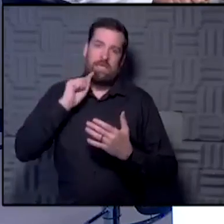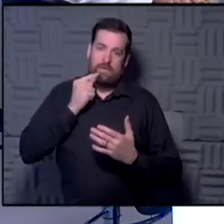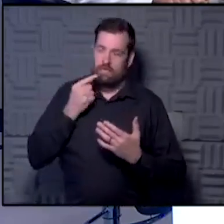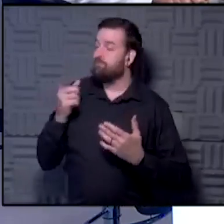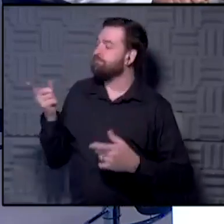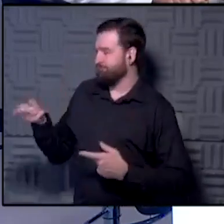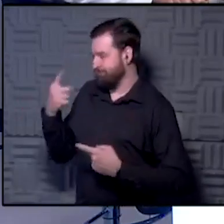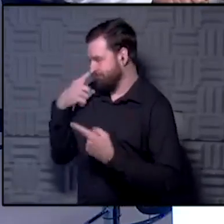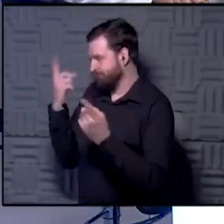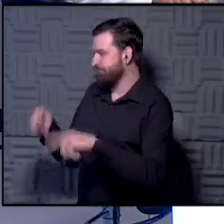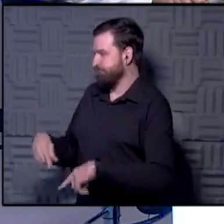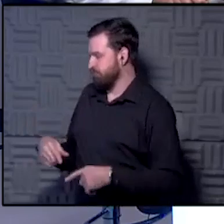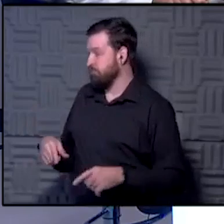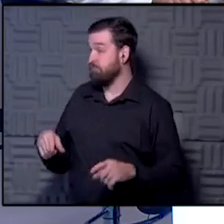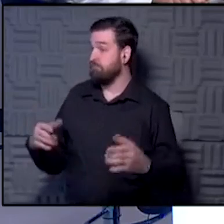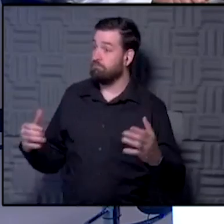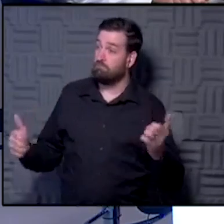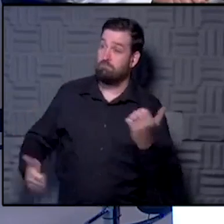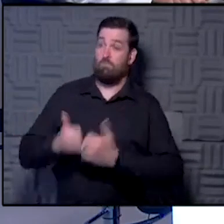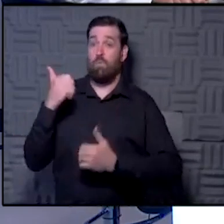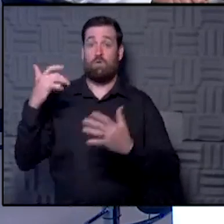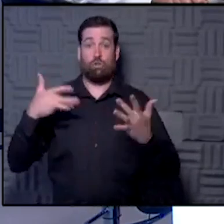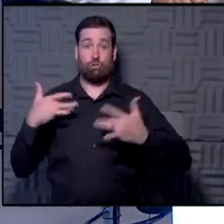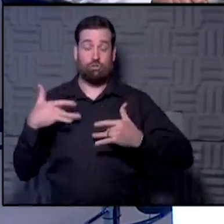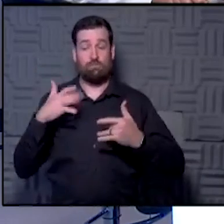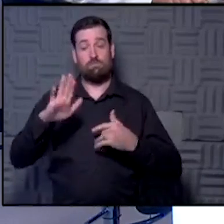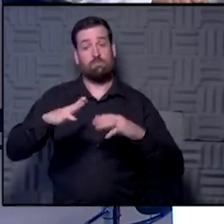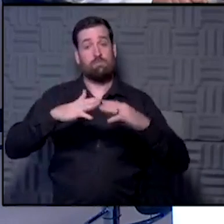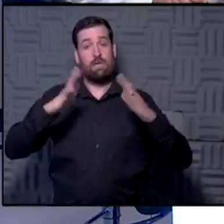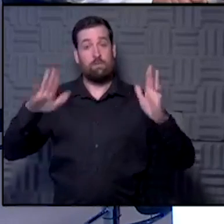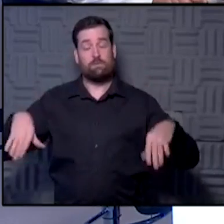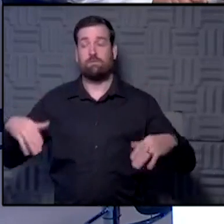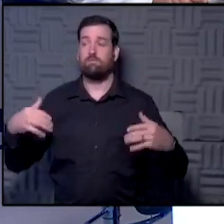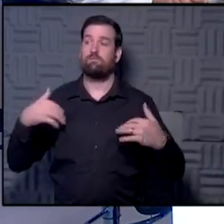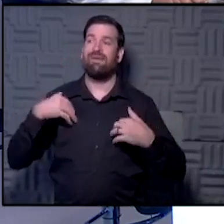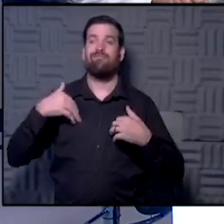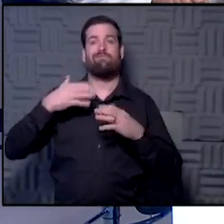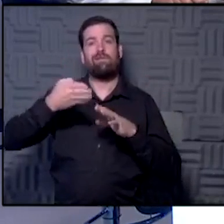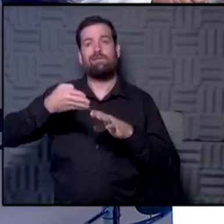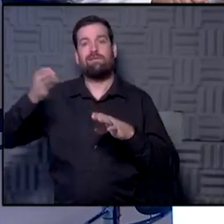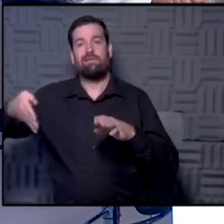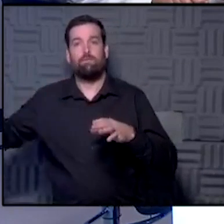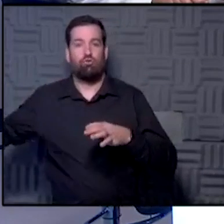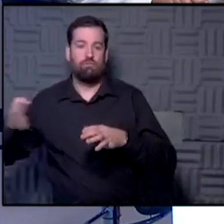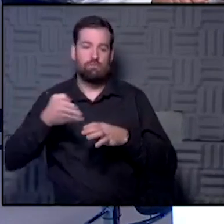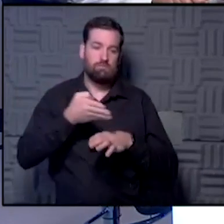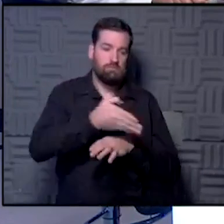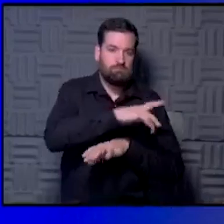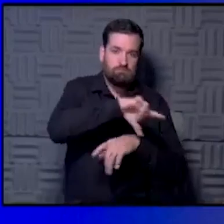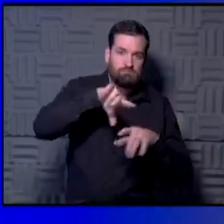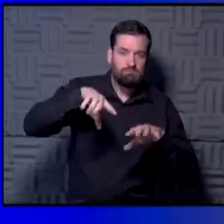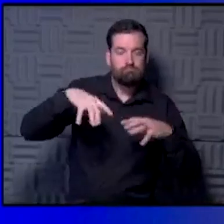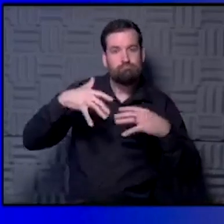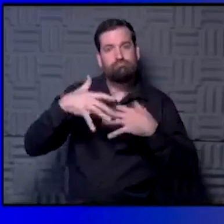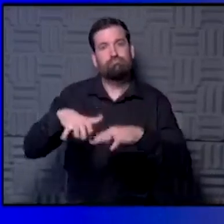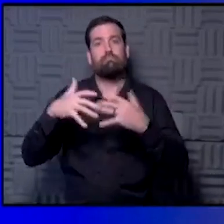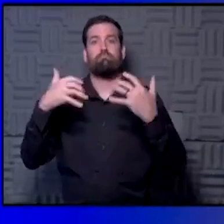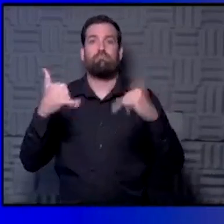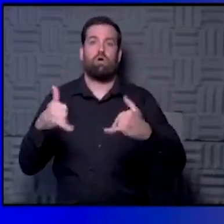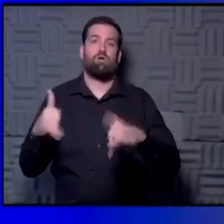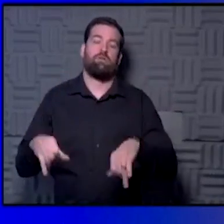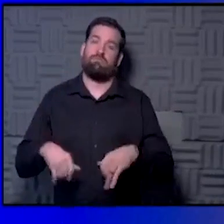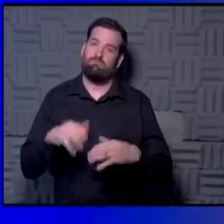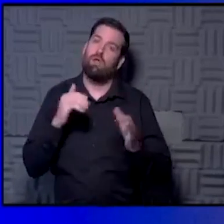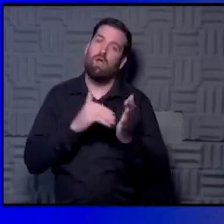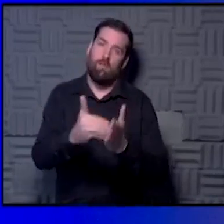And I think more concerning is if you are a house that holds a neighborhood or a friend get together. Yeah, that's the bigger which is very common. I mean,